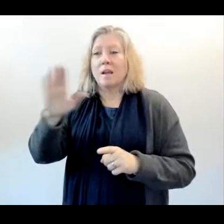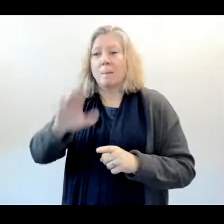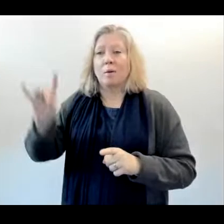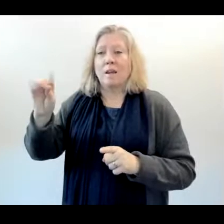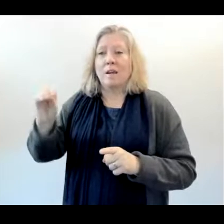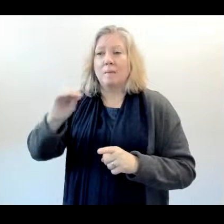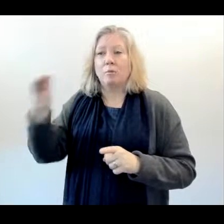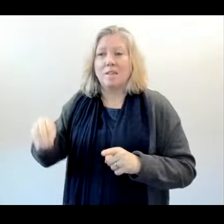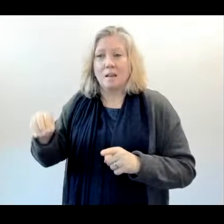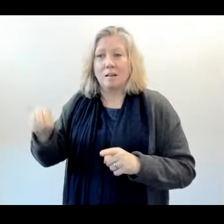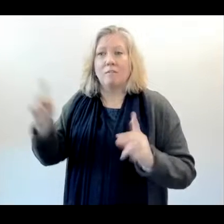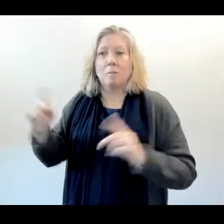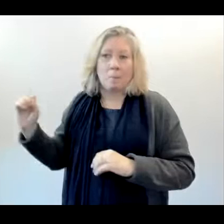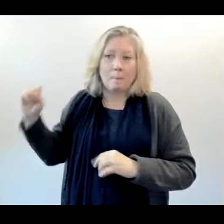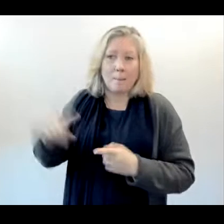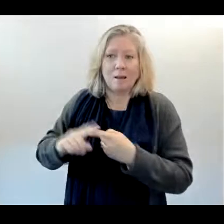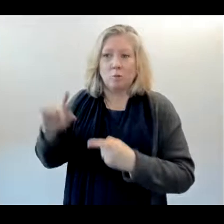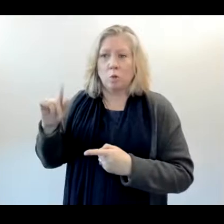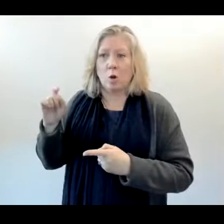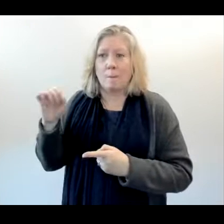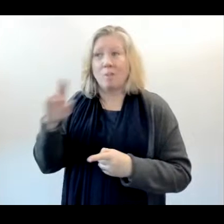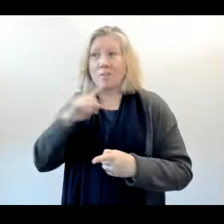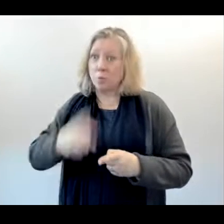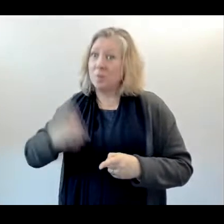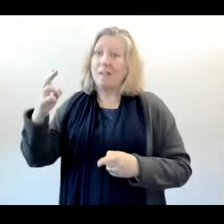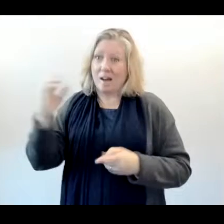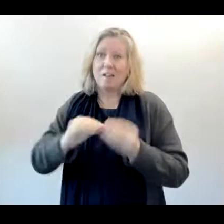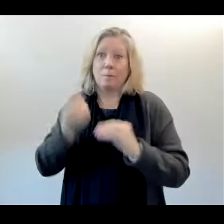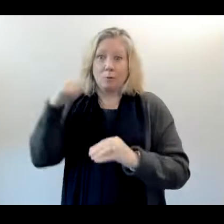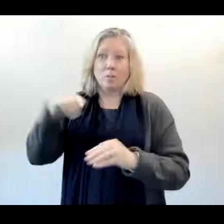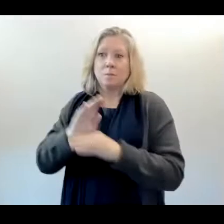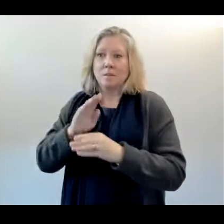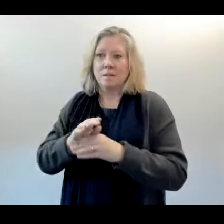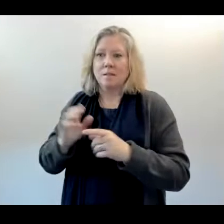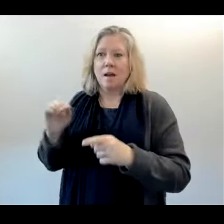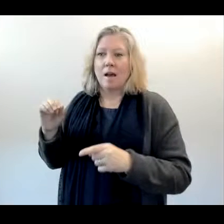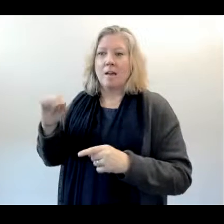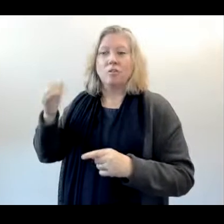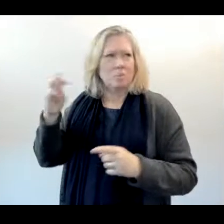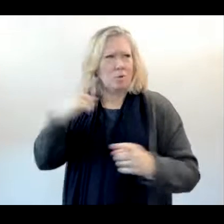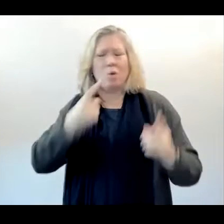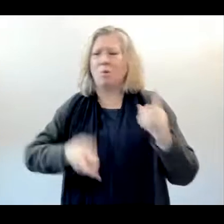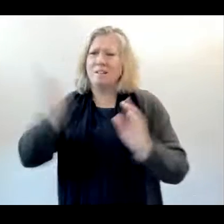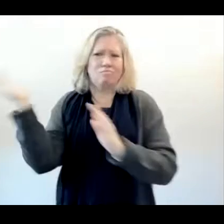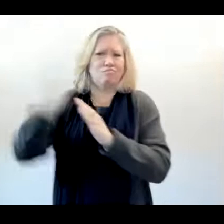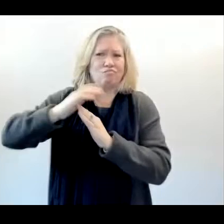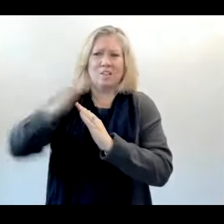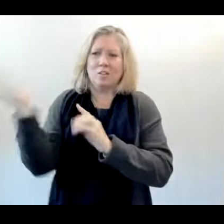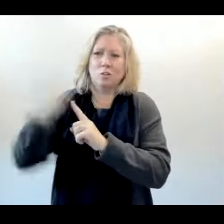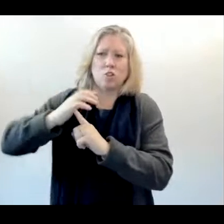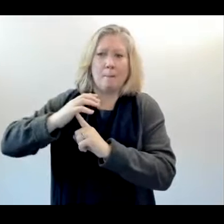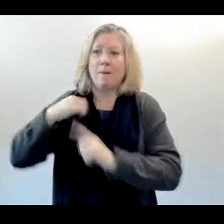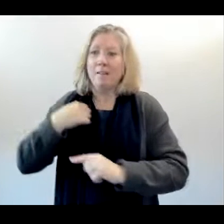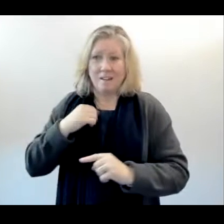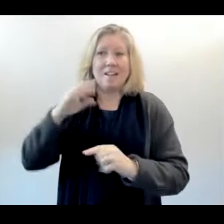Latimer. That's a very high number in this business. That's the highest in the nation. Yes. We got the highest in the nation. Okay. Yeah,